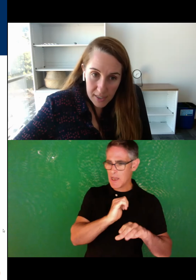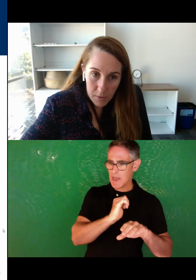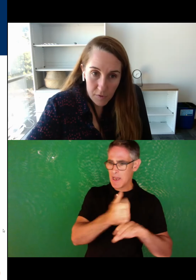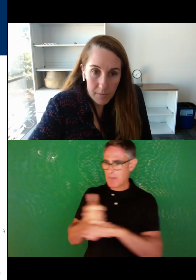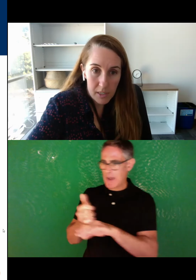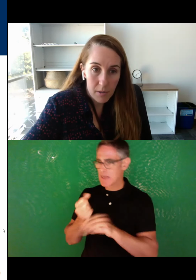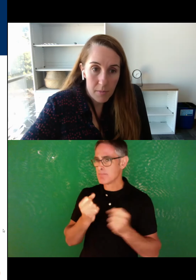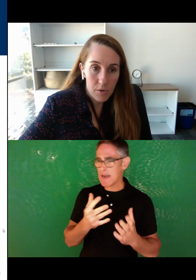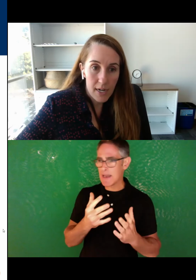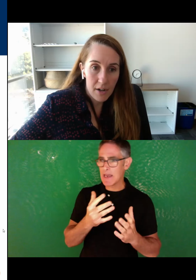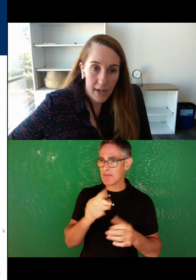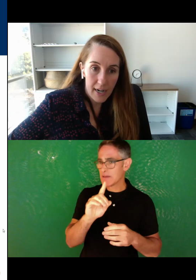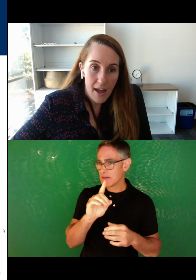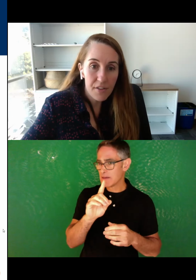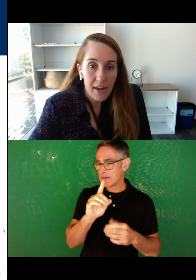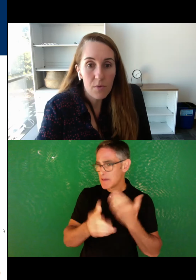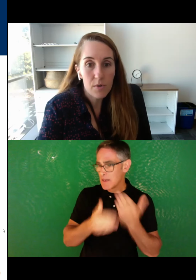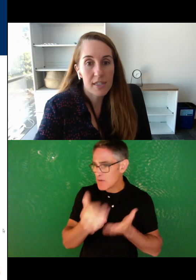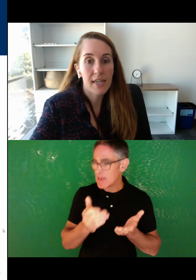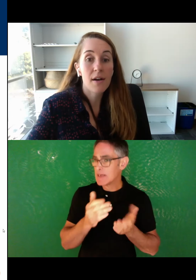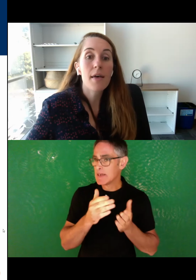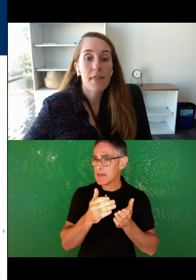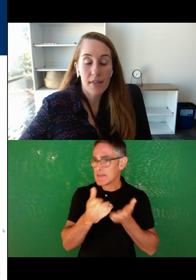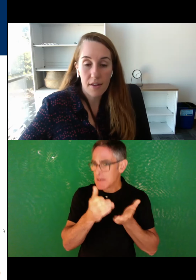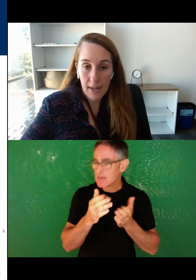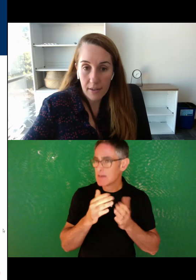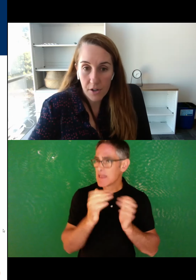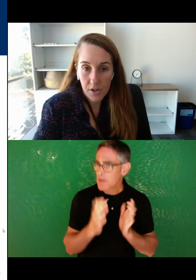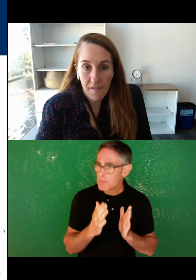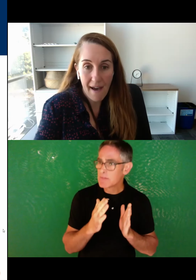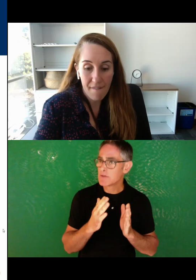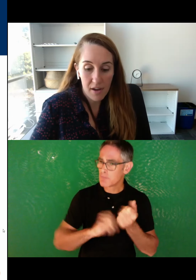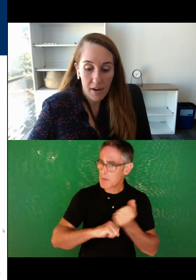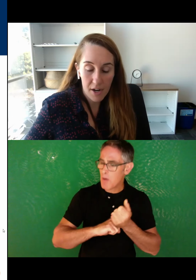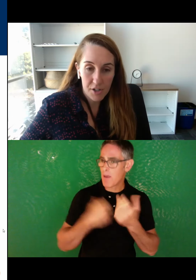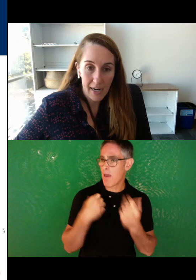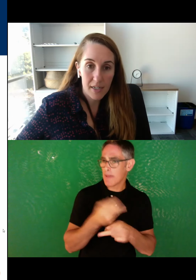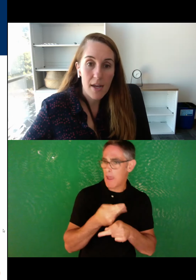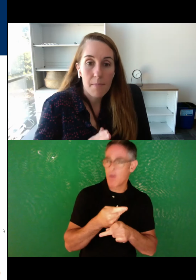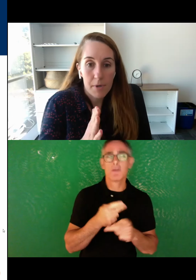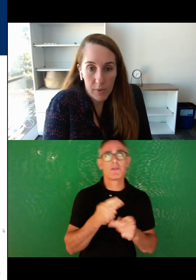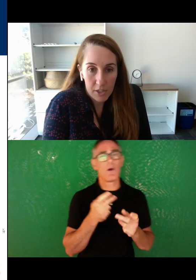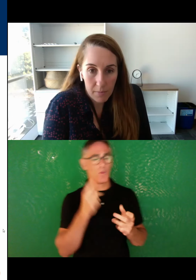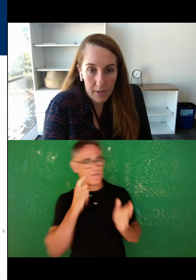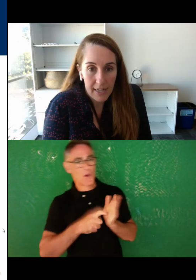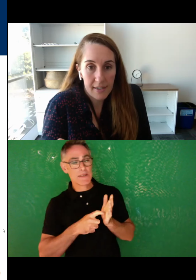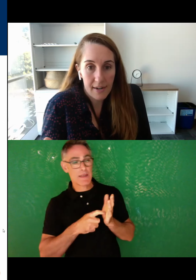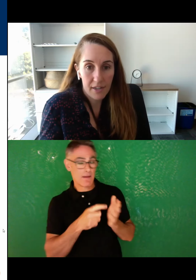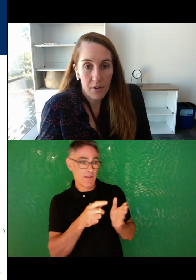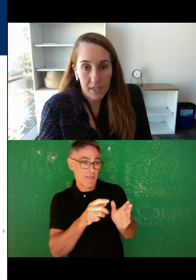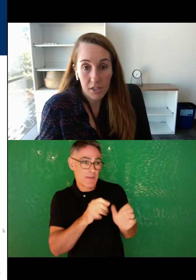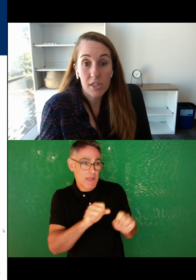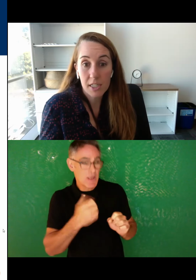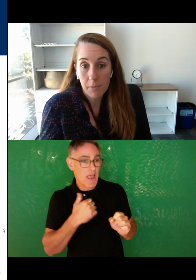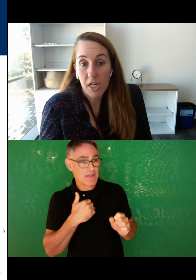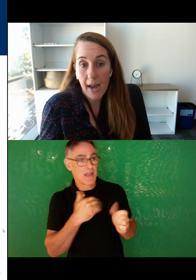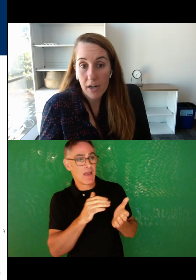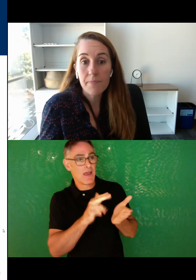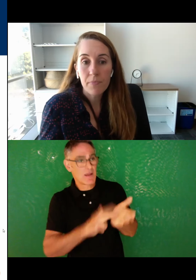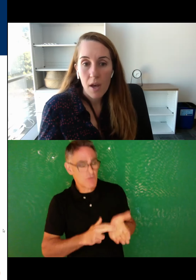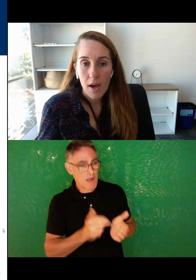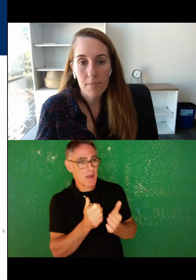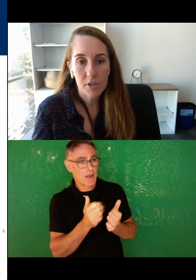delivery system reforms to promote integrated healthcare, we're seeing that the likelihood of having a contract between AAAs and healthcare organizations is